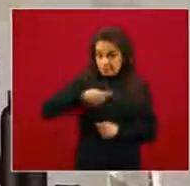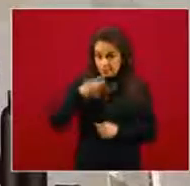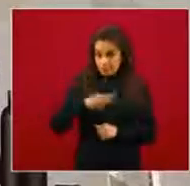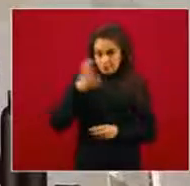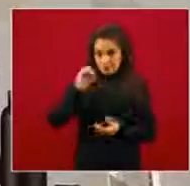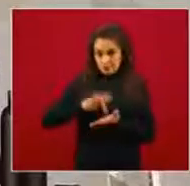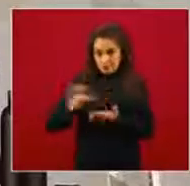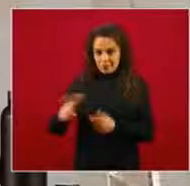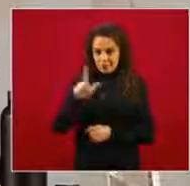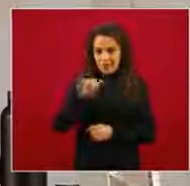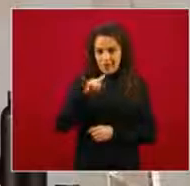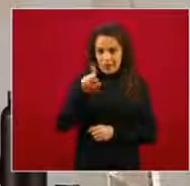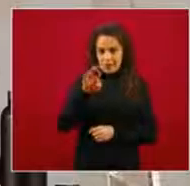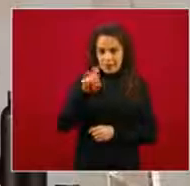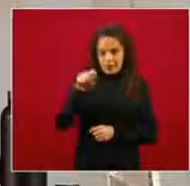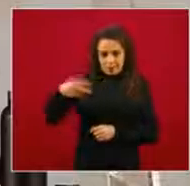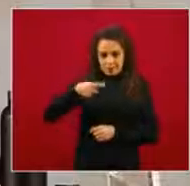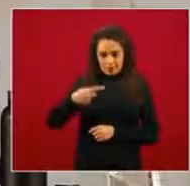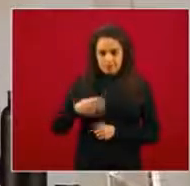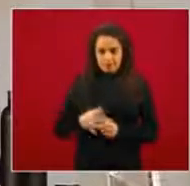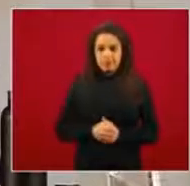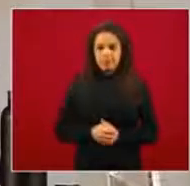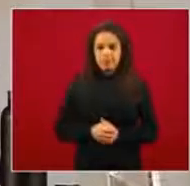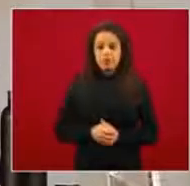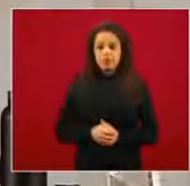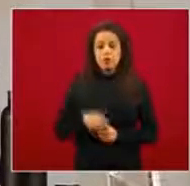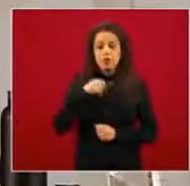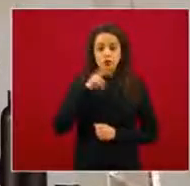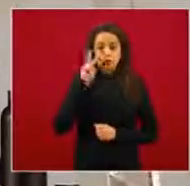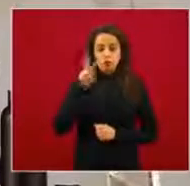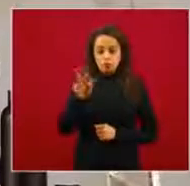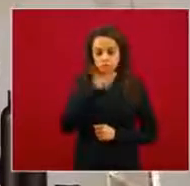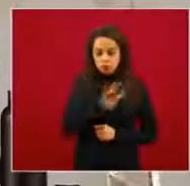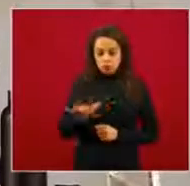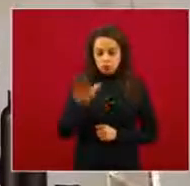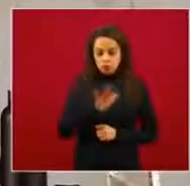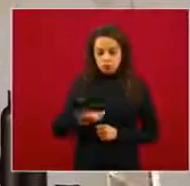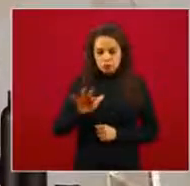Grupo Cantón. I noticed